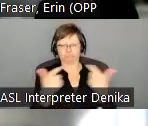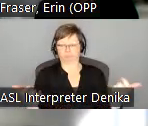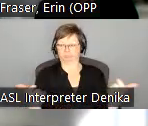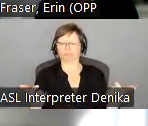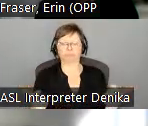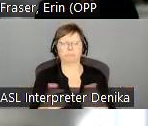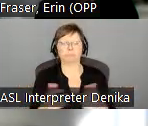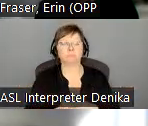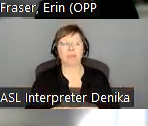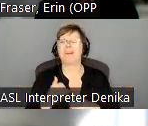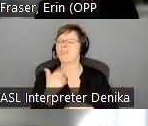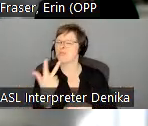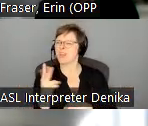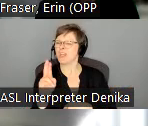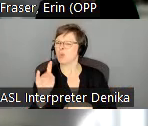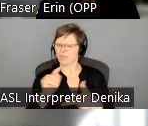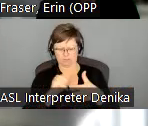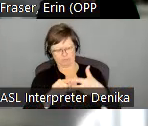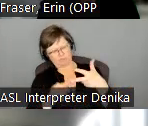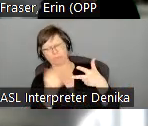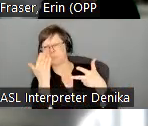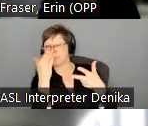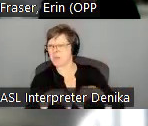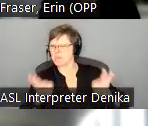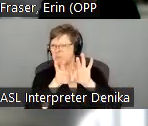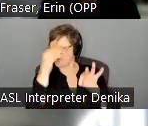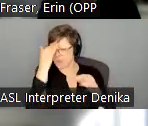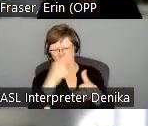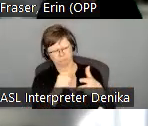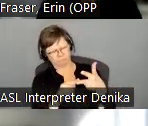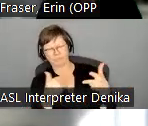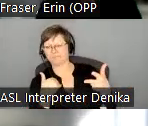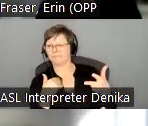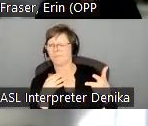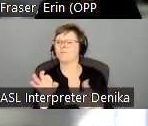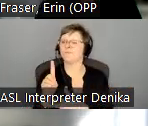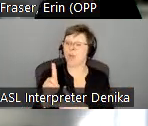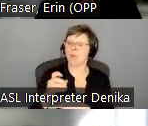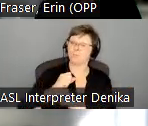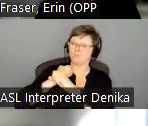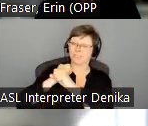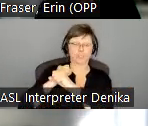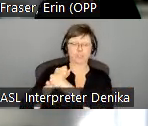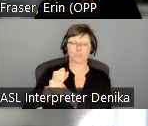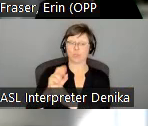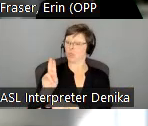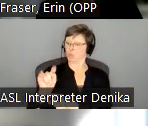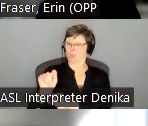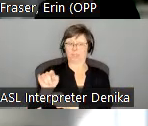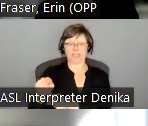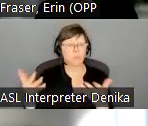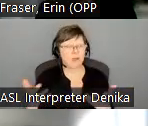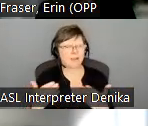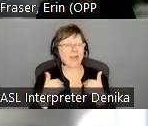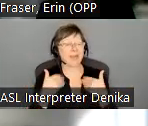So we have 3 units, and why is this important to know? Well, our fraud prevention and intake unit is staffed with call